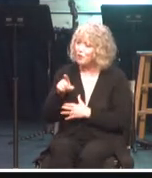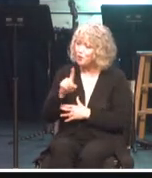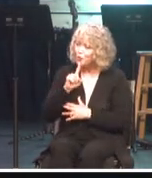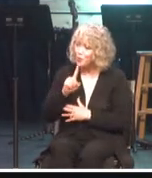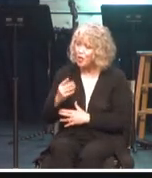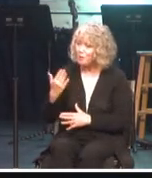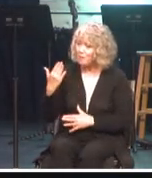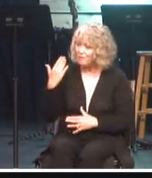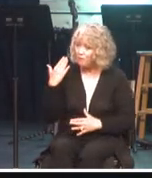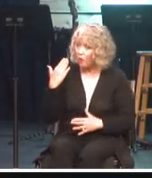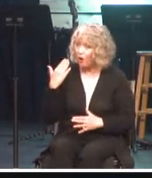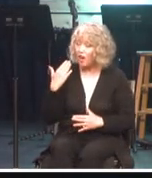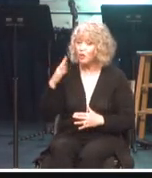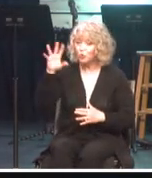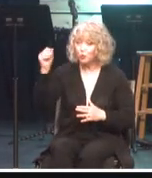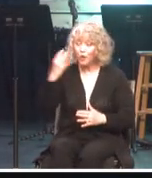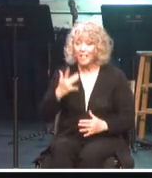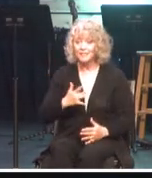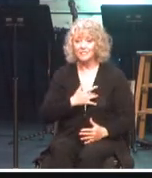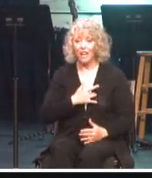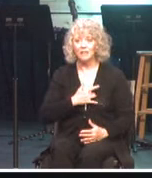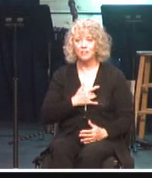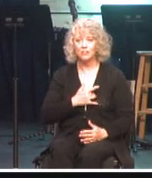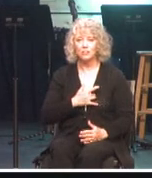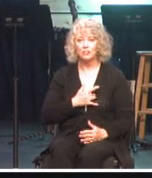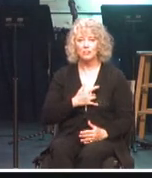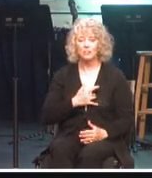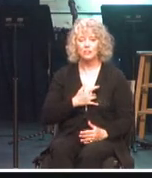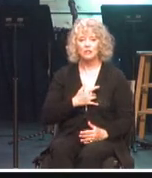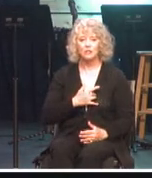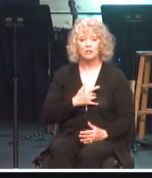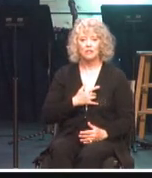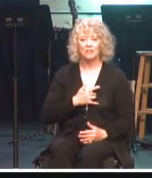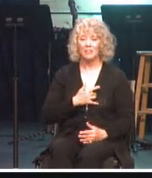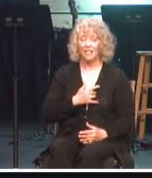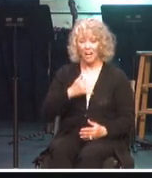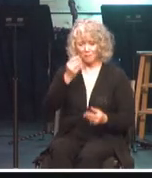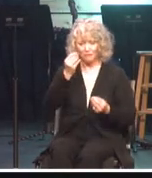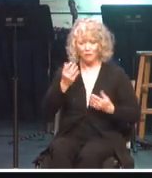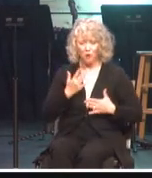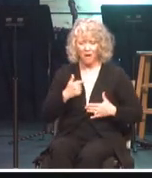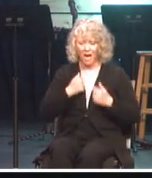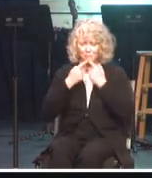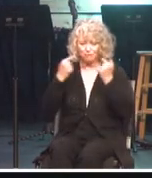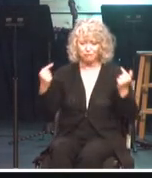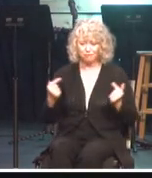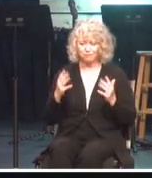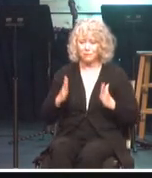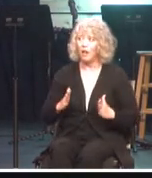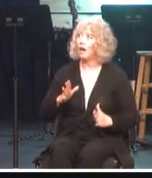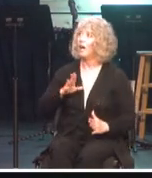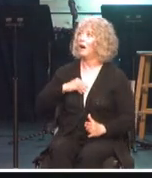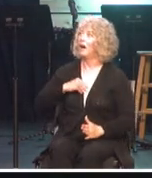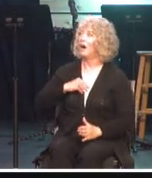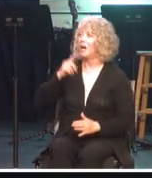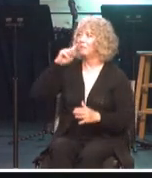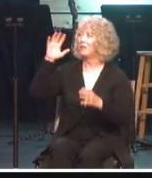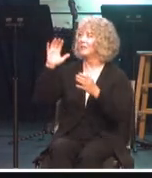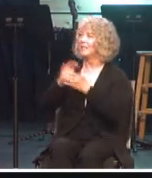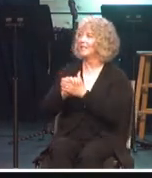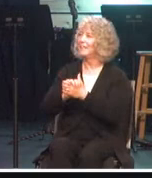draws us in grace. He recalls our depravity. Why? Because understanding that is the key for worship and